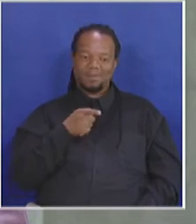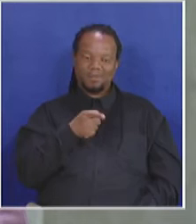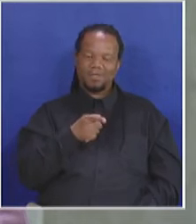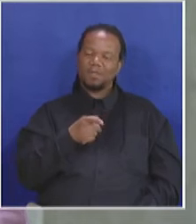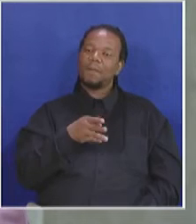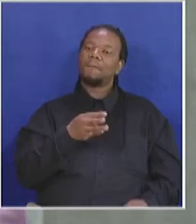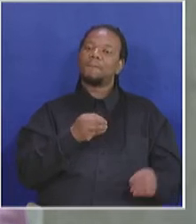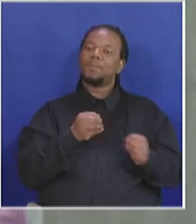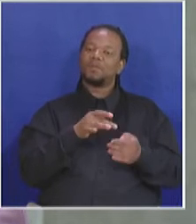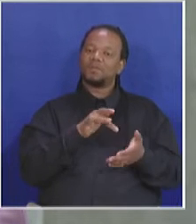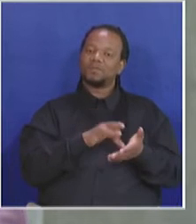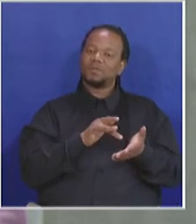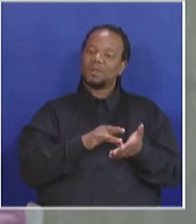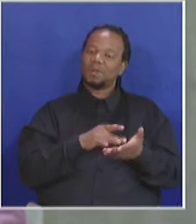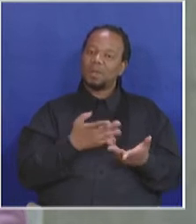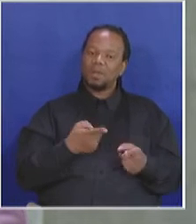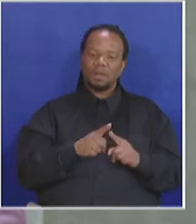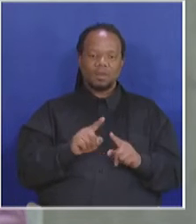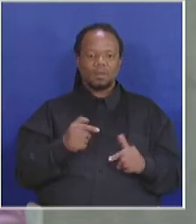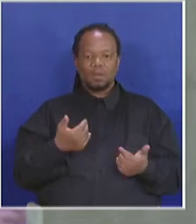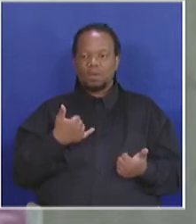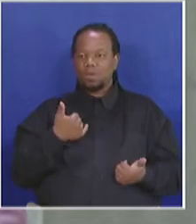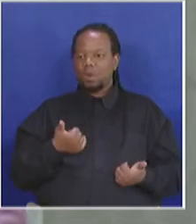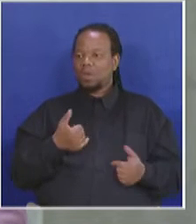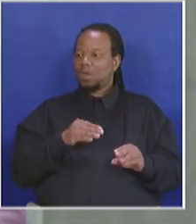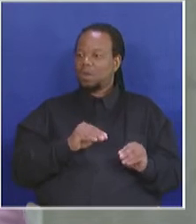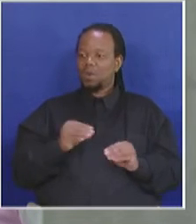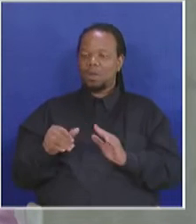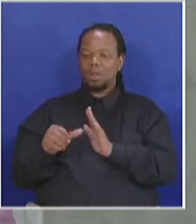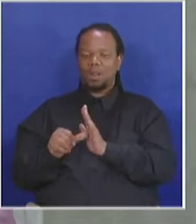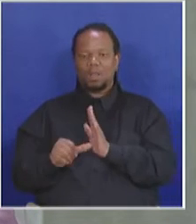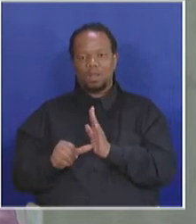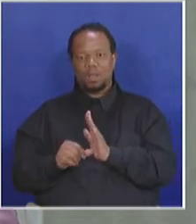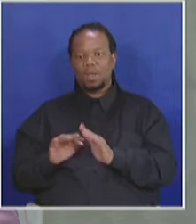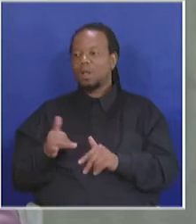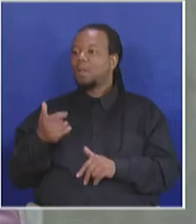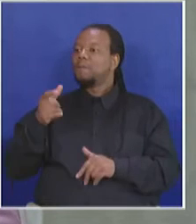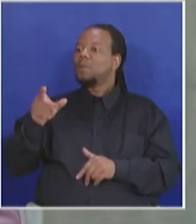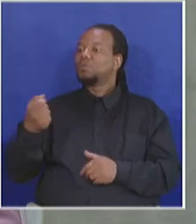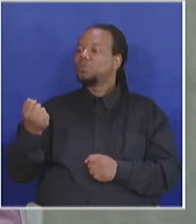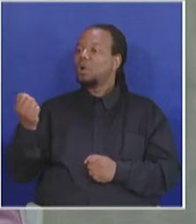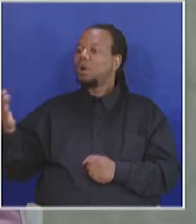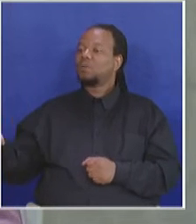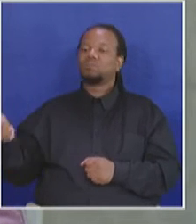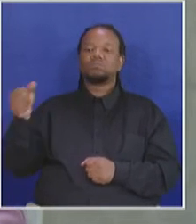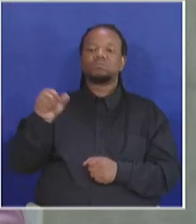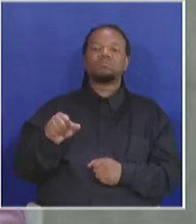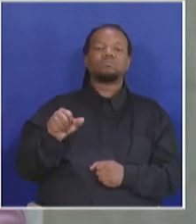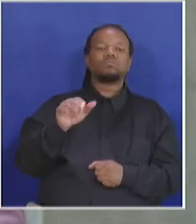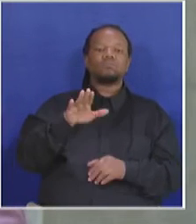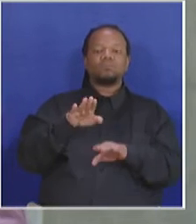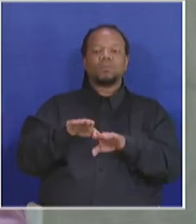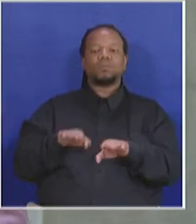to the committee, there were no chairs at the waiting area for clients, no impounding area for the storage of impounded vehicles,